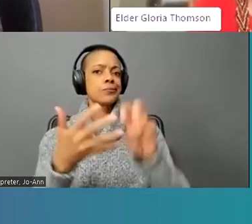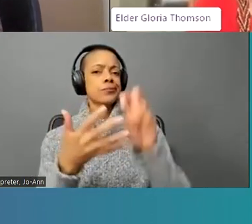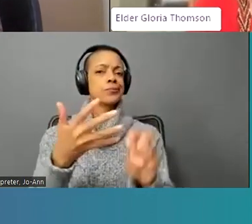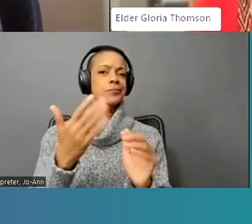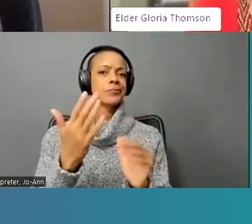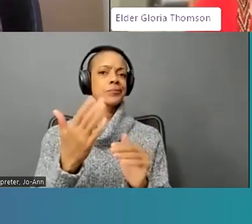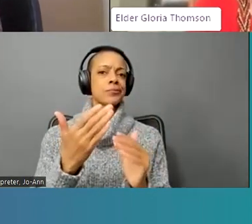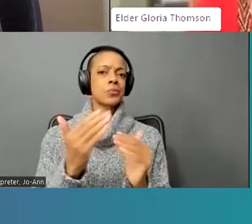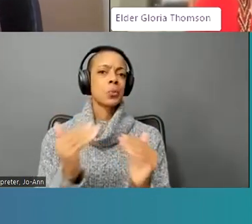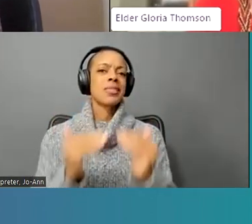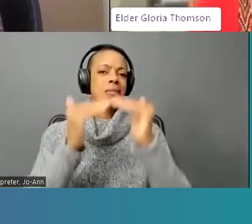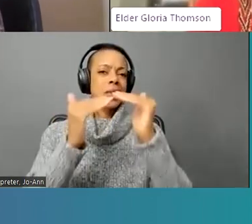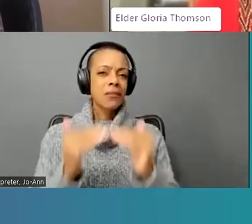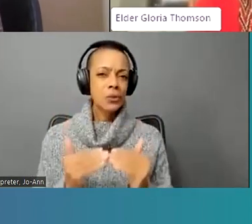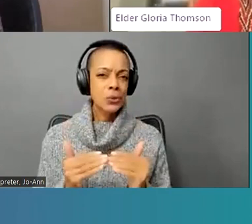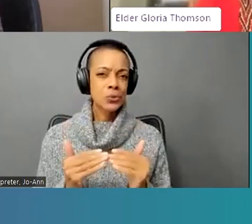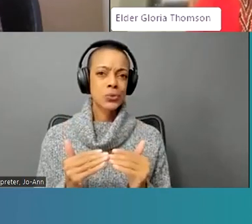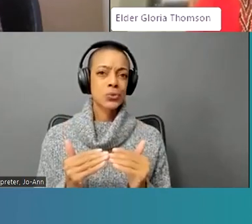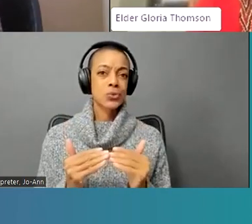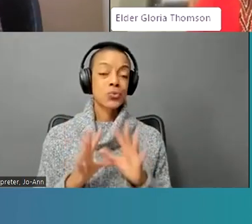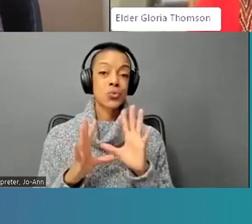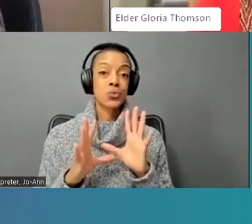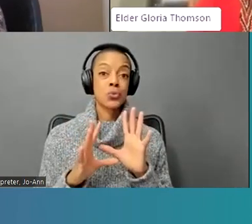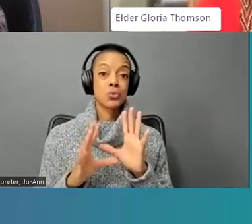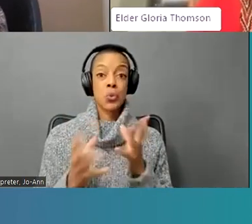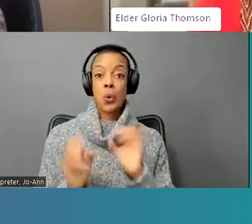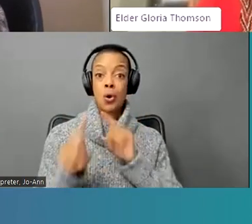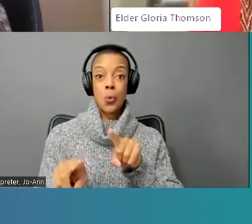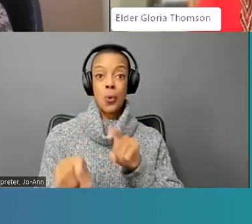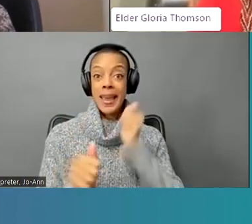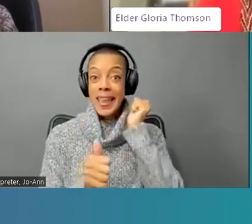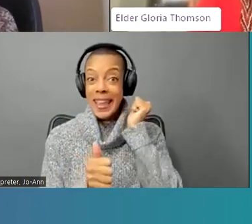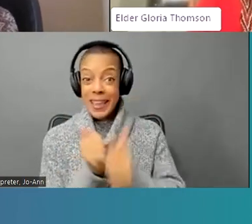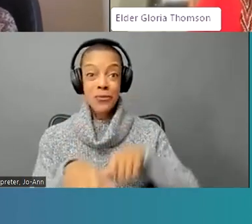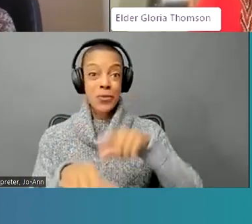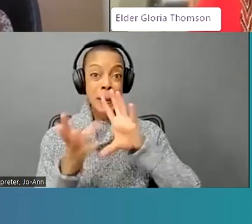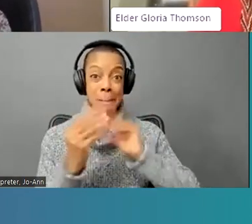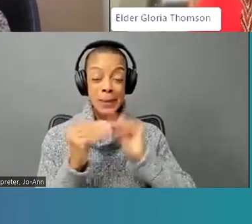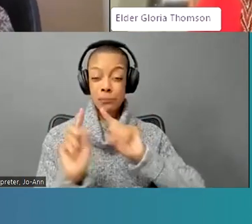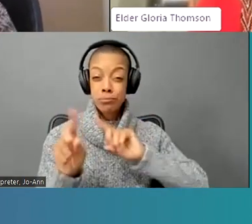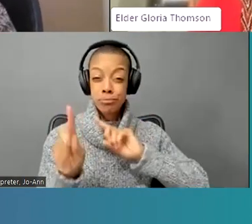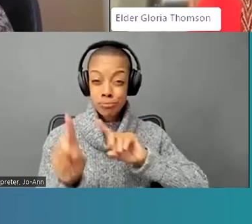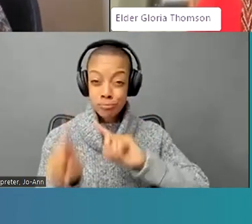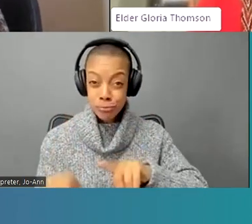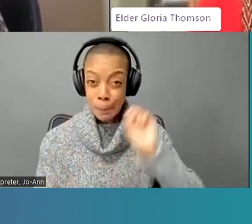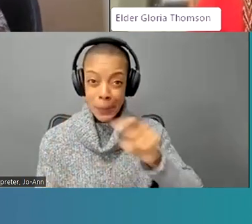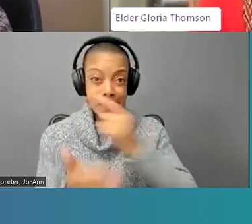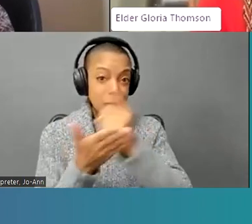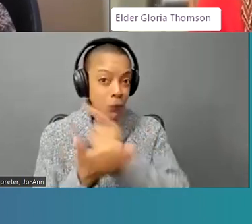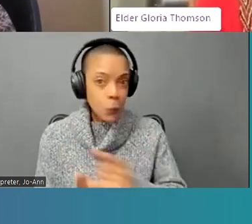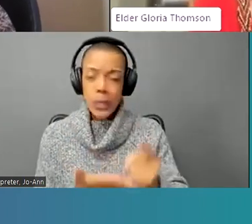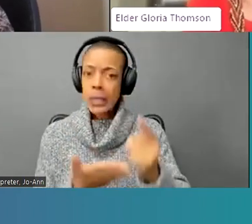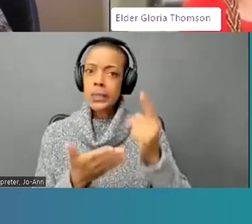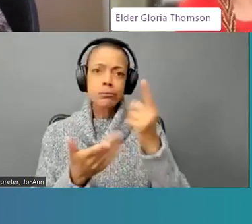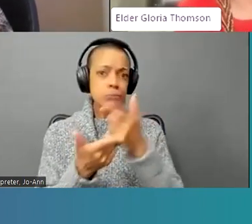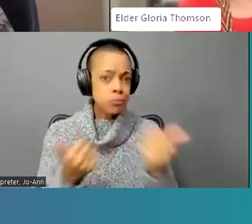level of engagements, you know, do they want the elders at every meeting? You know, is that something that, you know, what's your experience